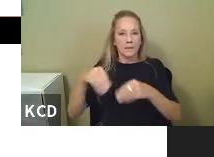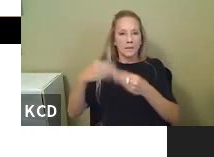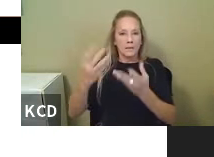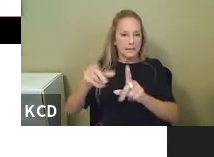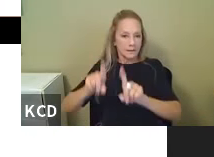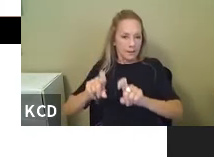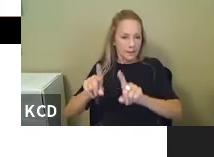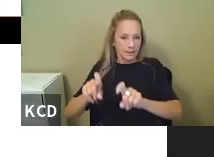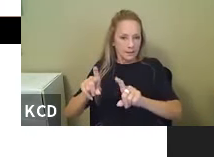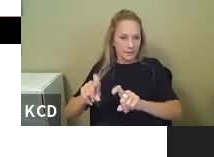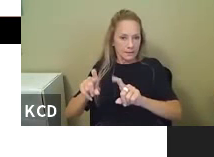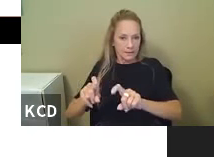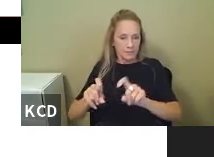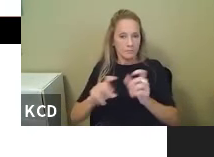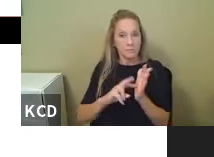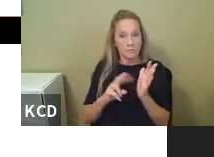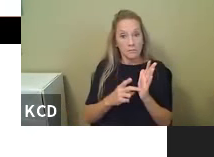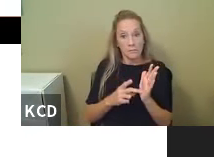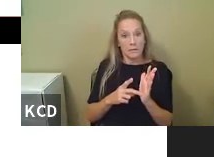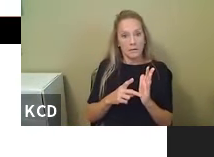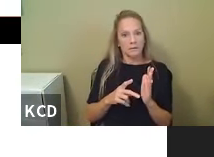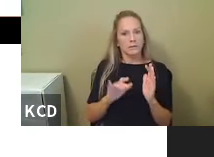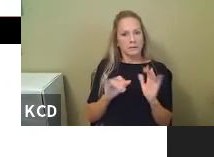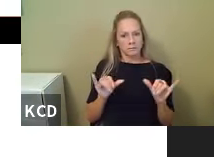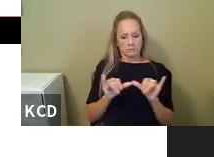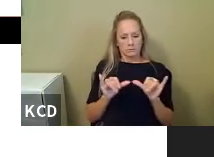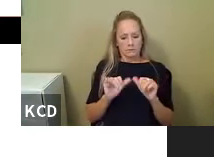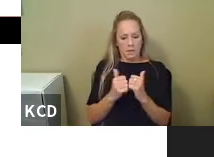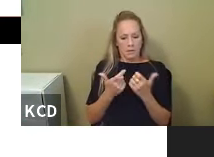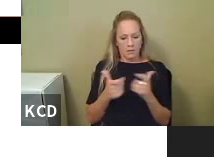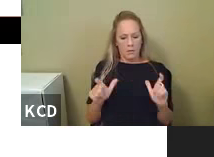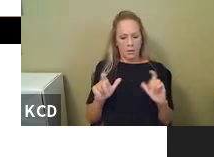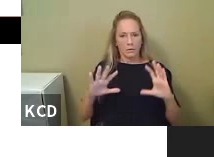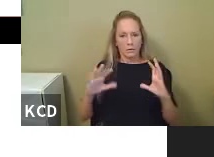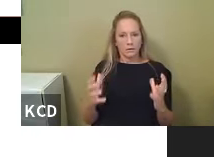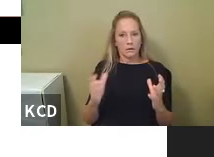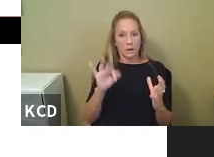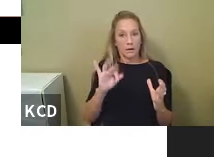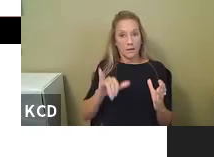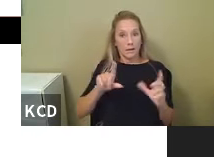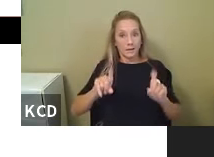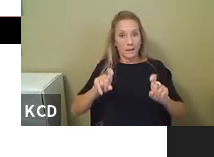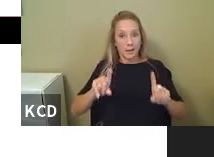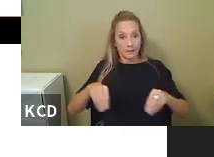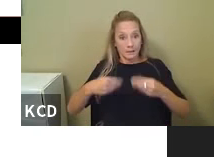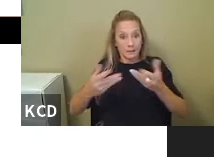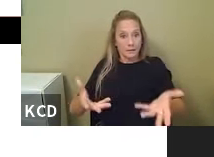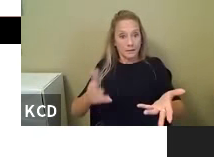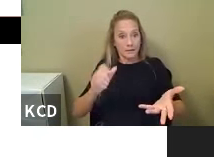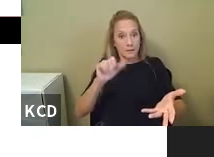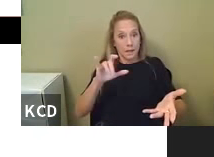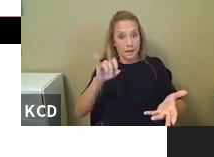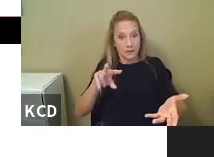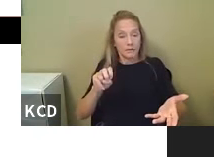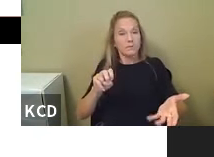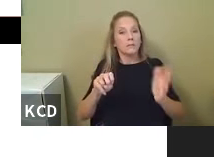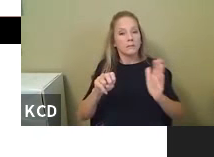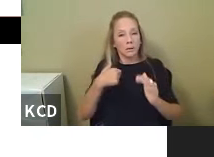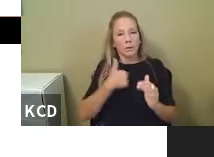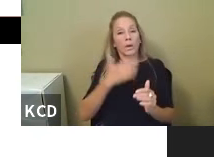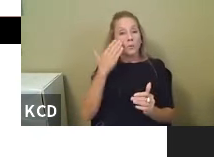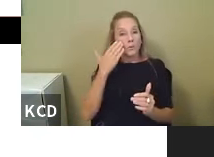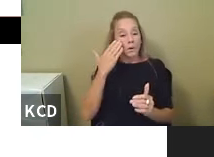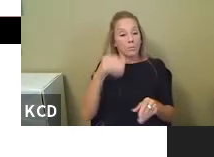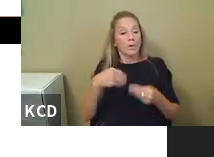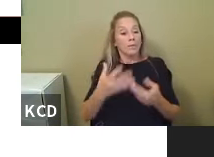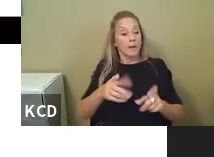the set of active cases is in the population. Because in reality, we know, there's no getting around this, the people we test